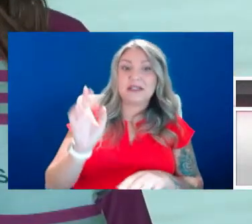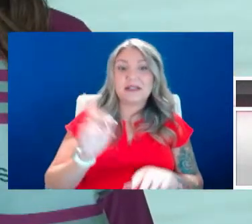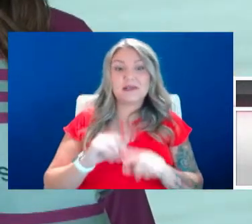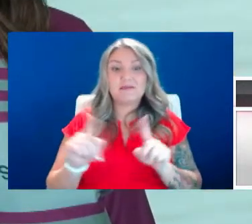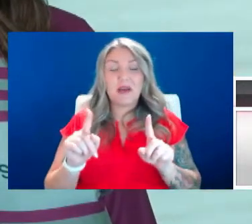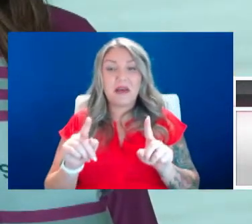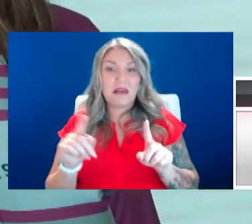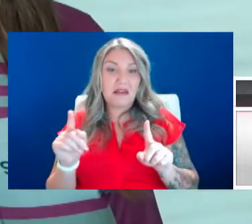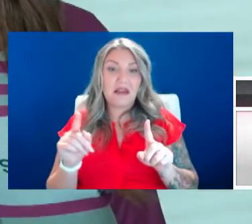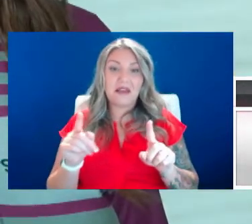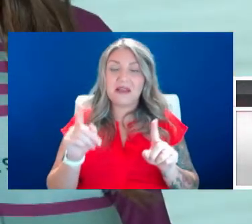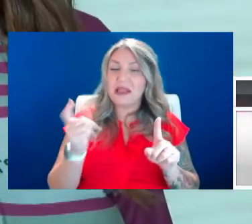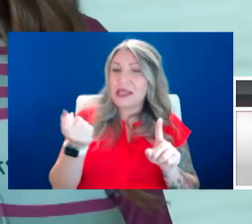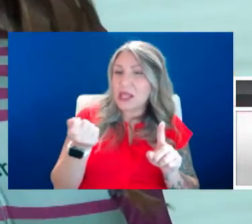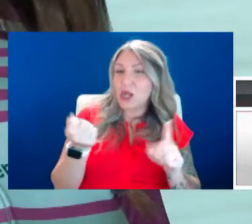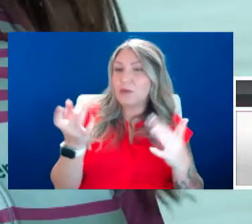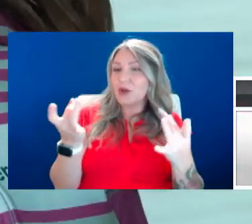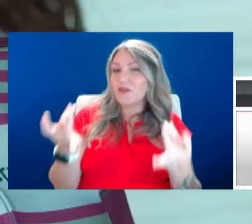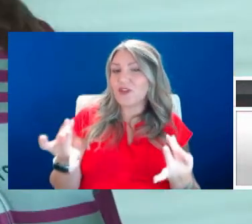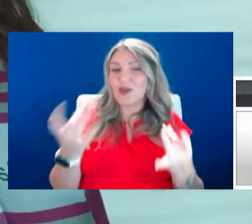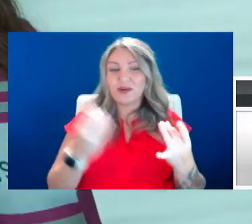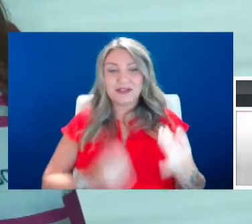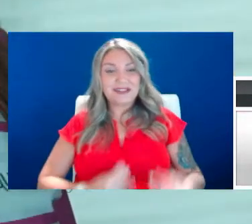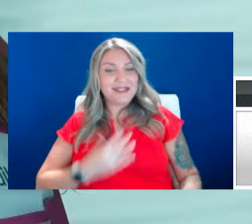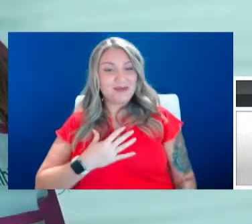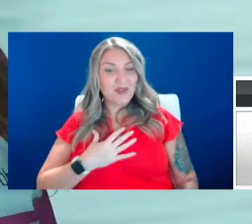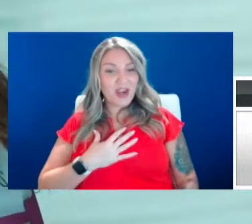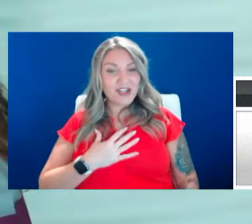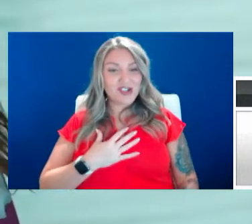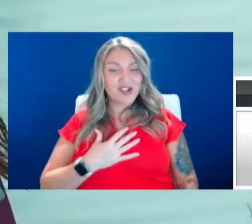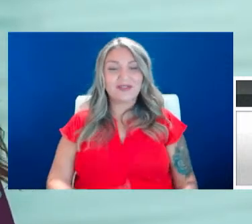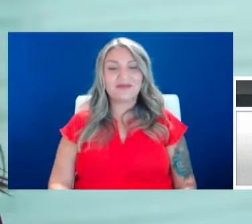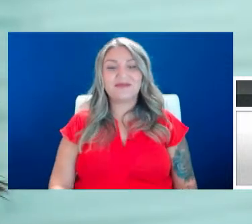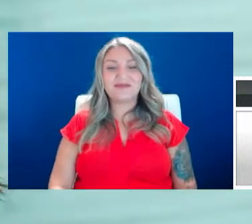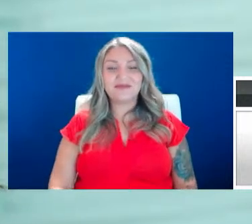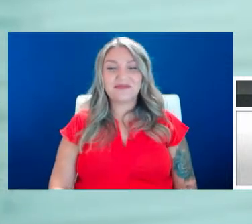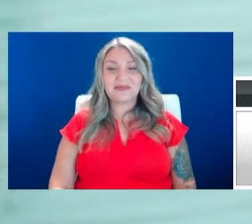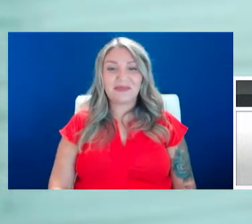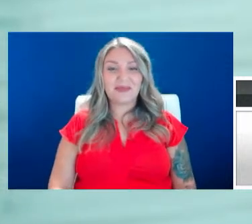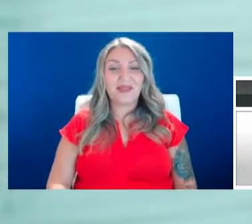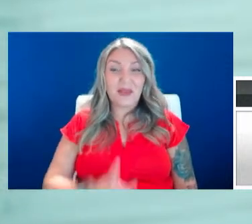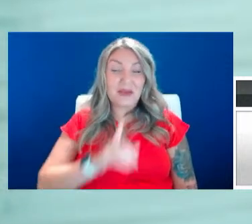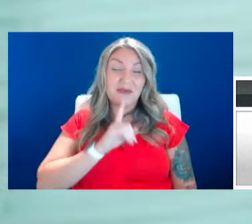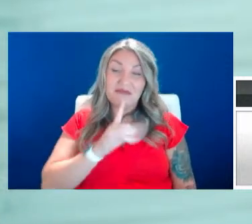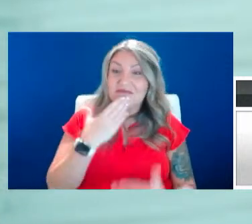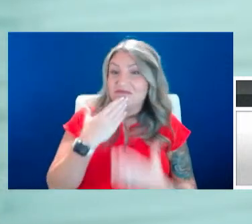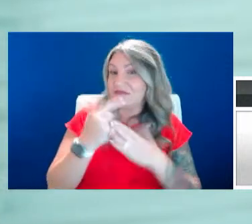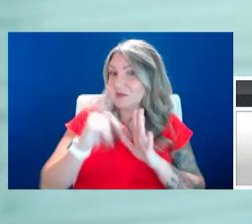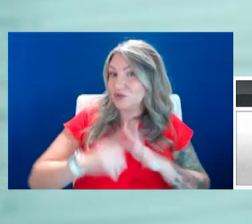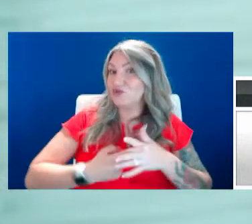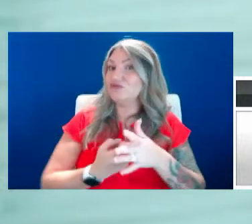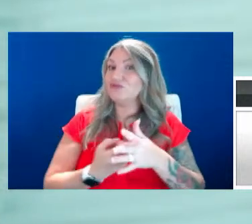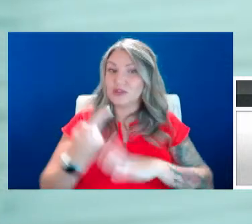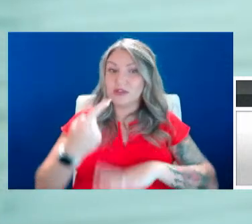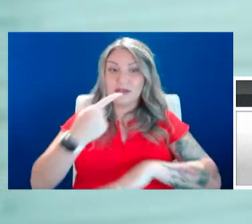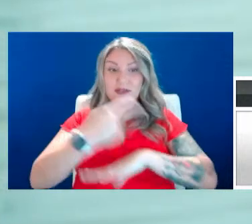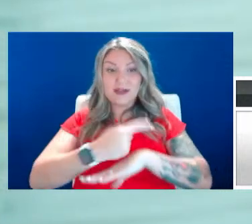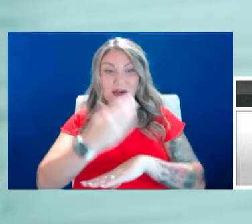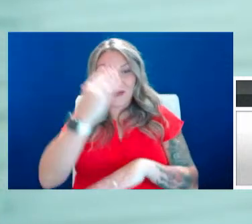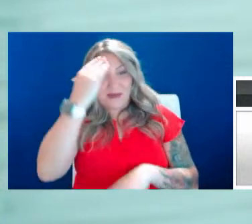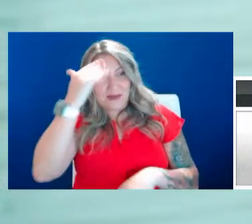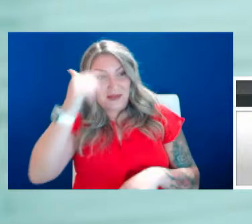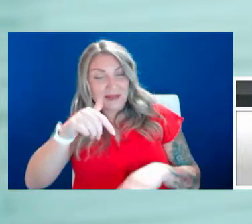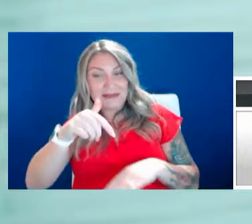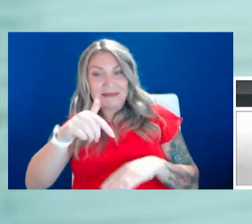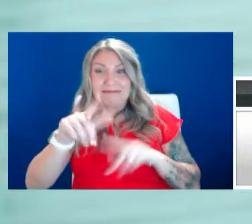yoga. We got a little bit of inspiration as well, and it was a good start for the day, knowing that this team